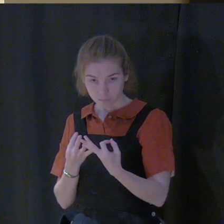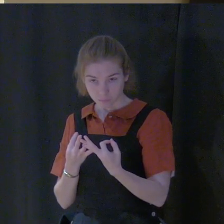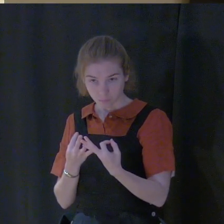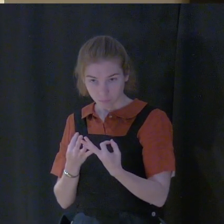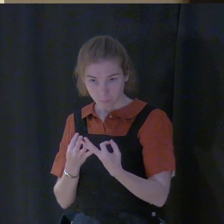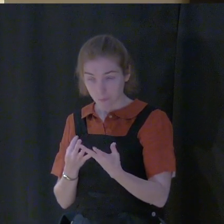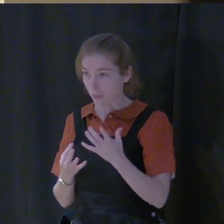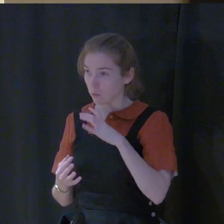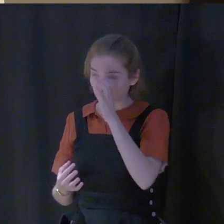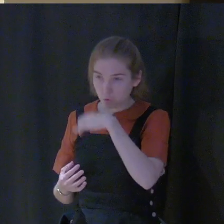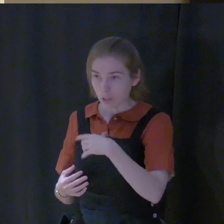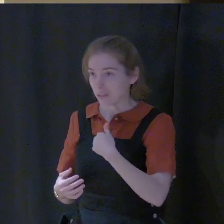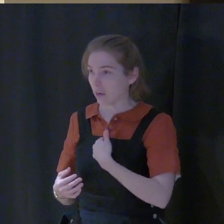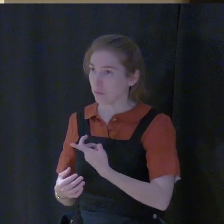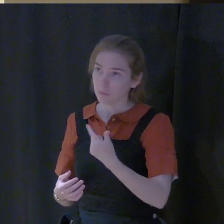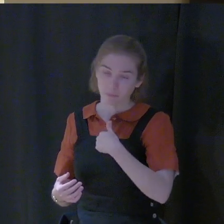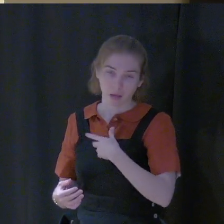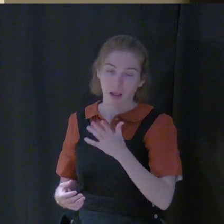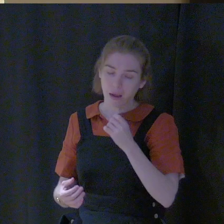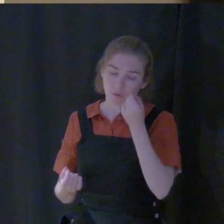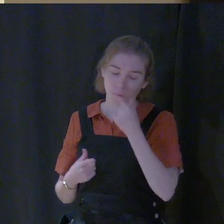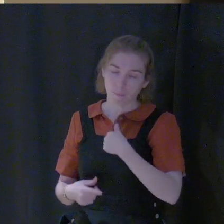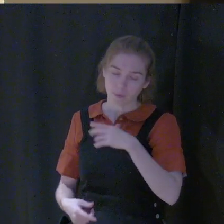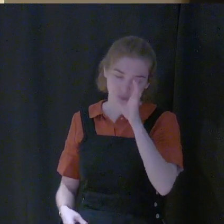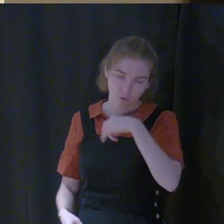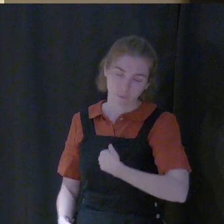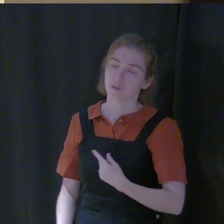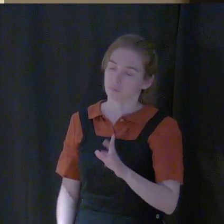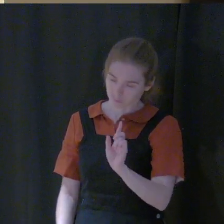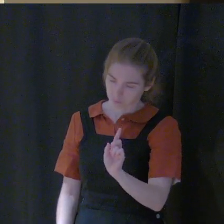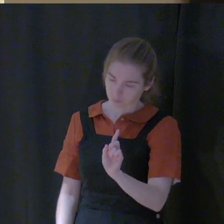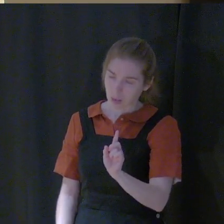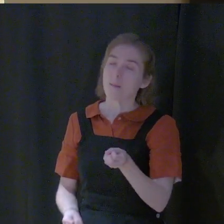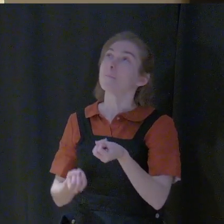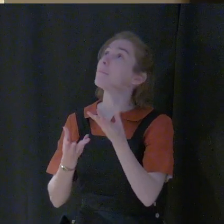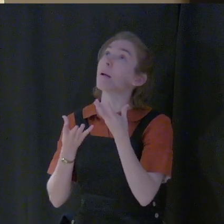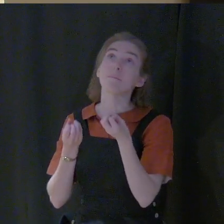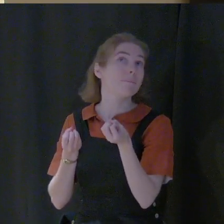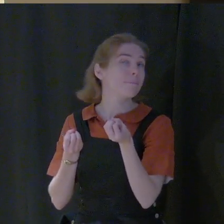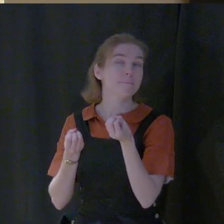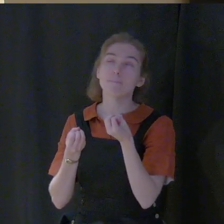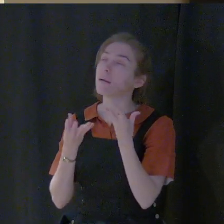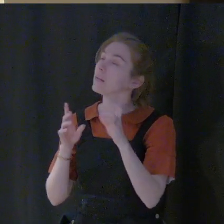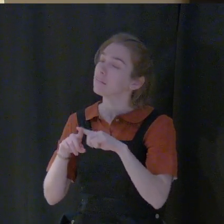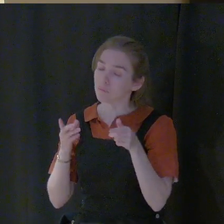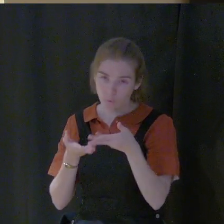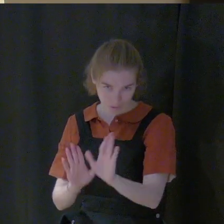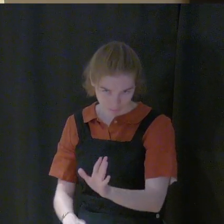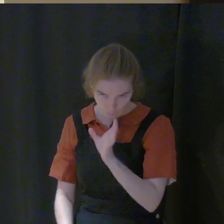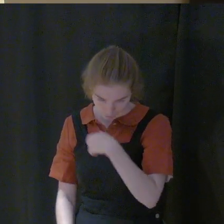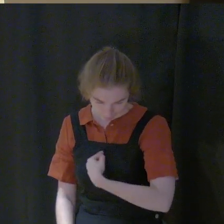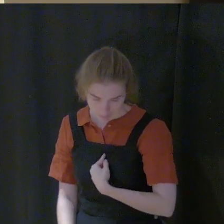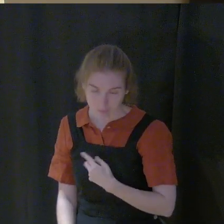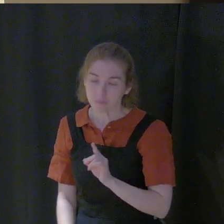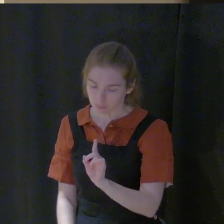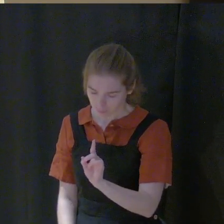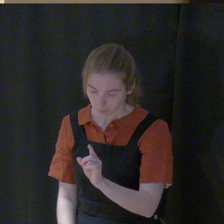I am strange. I understand I am strange in many, many, many, many ways.